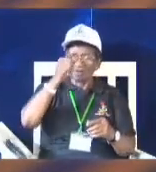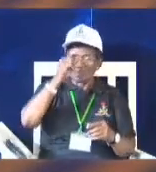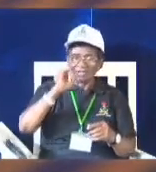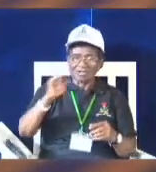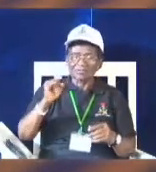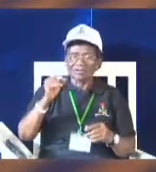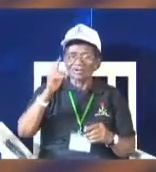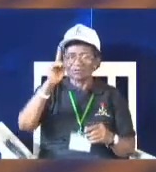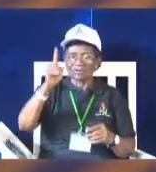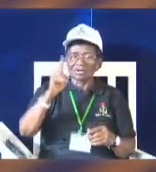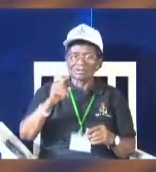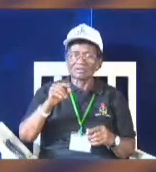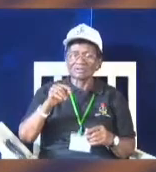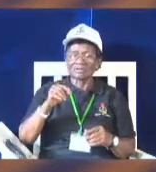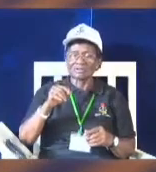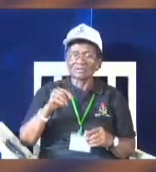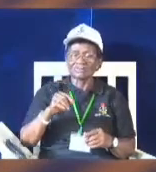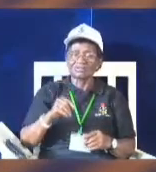This one is still living.